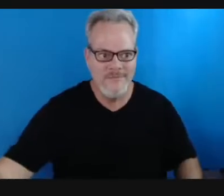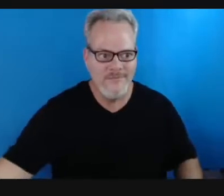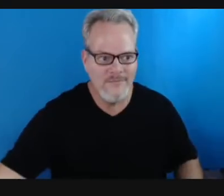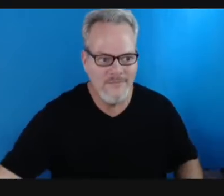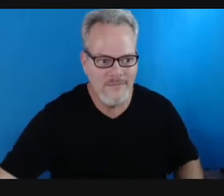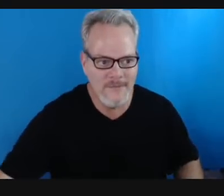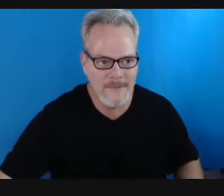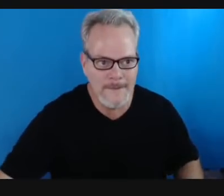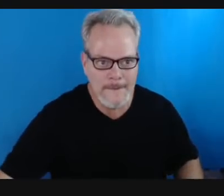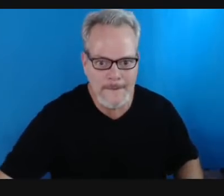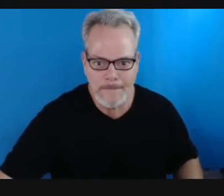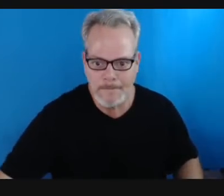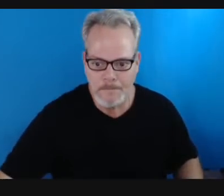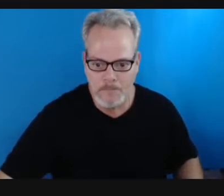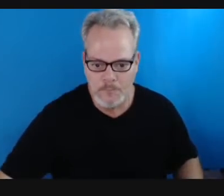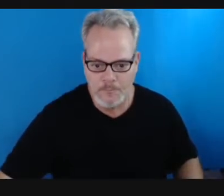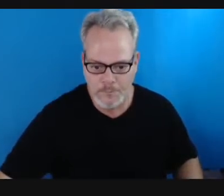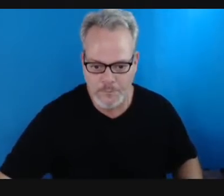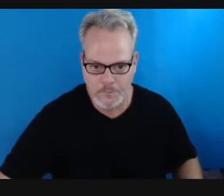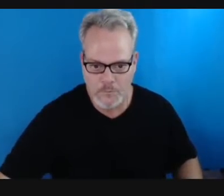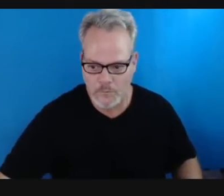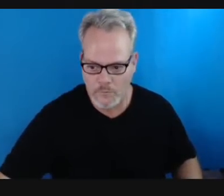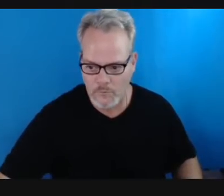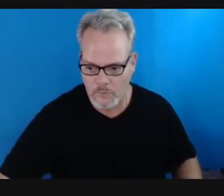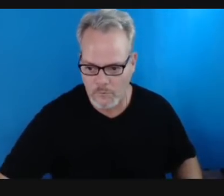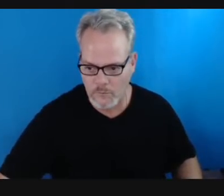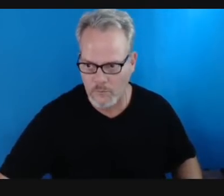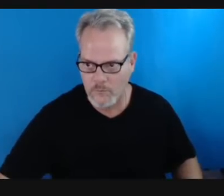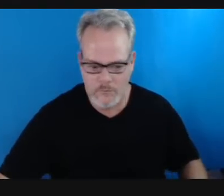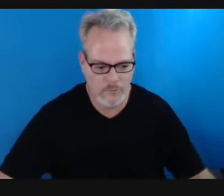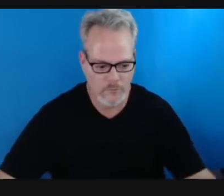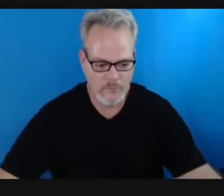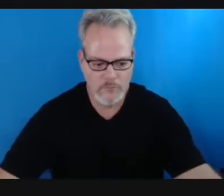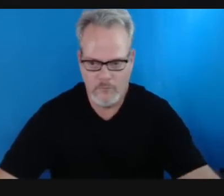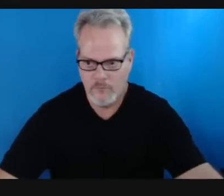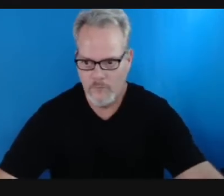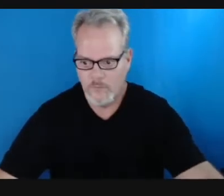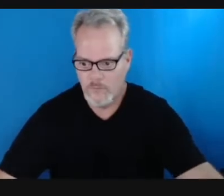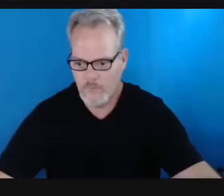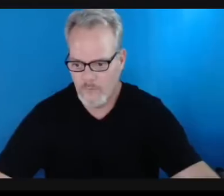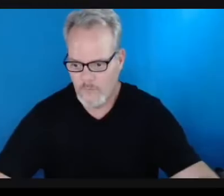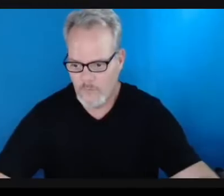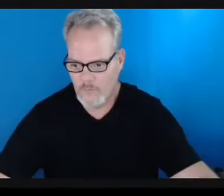All right, guys. So, okay, let's get our screen switched around here.